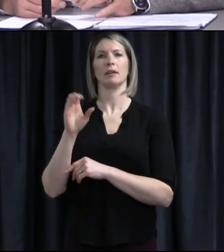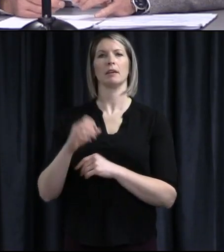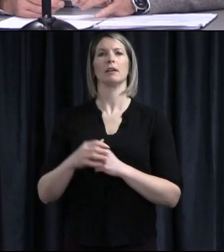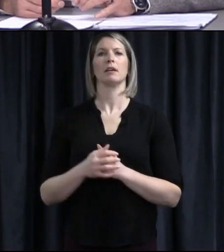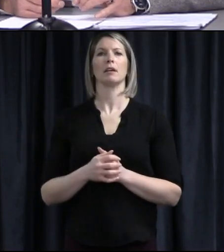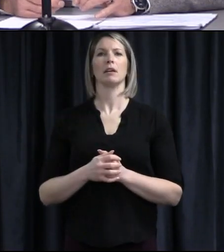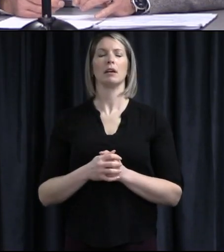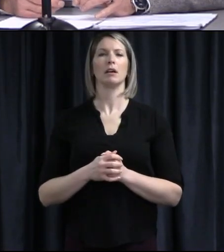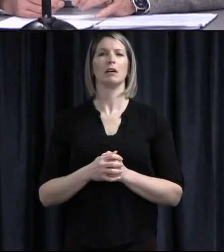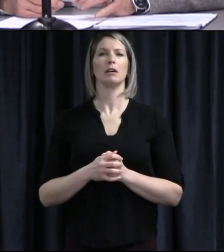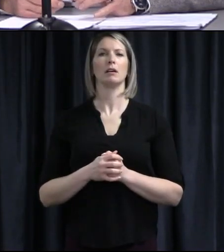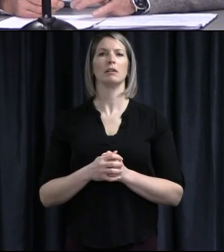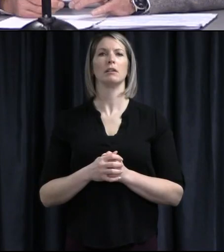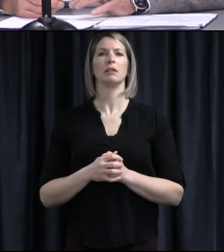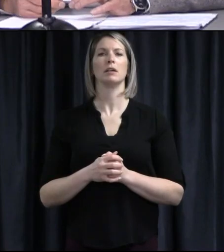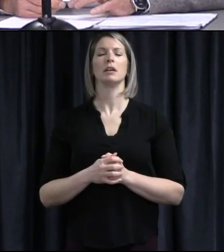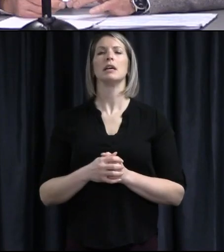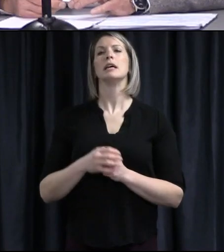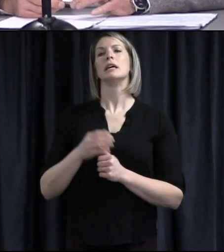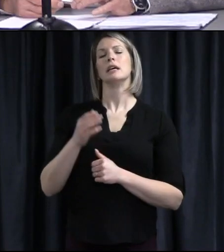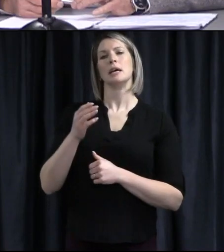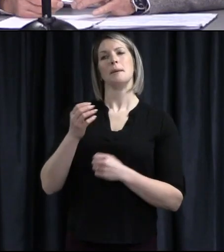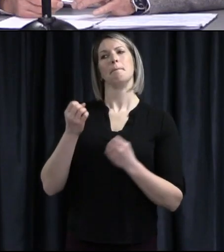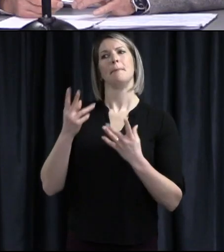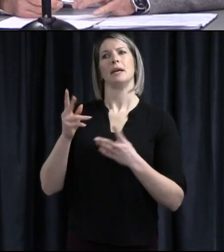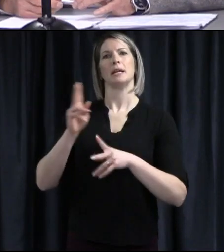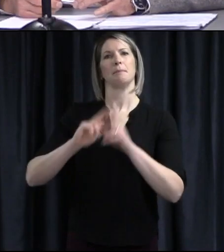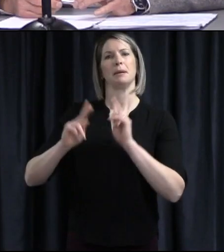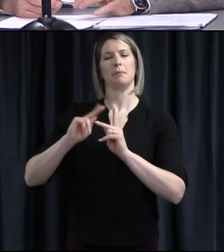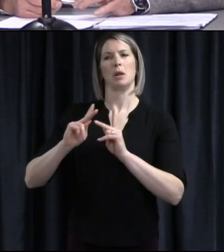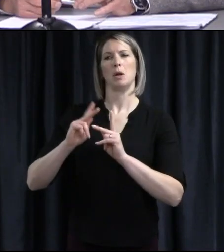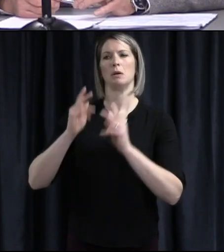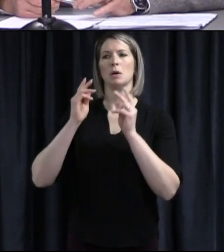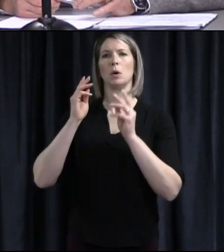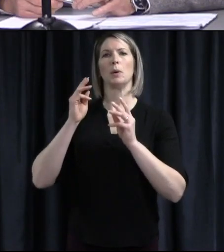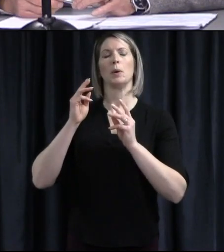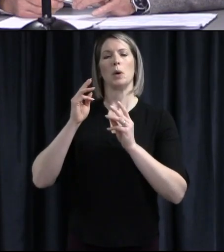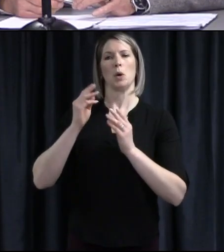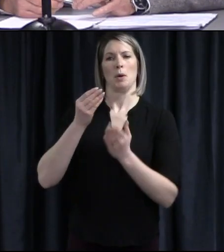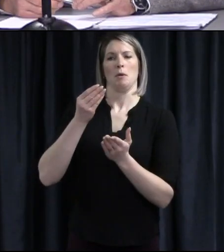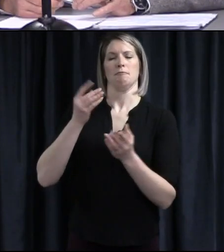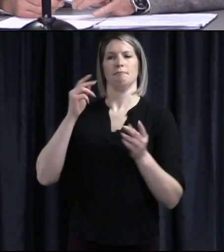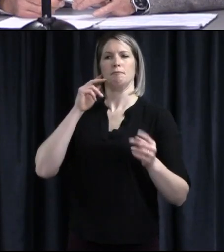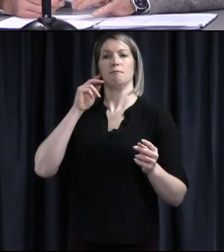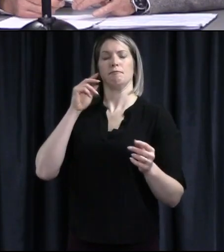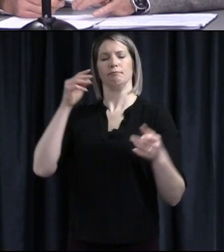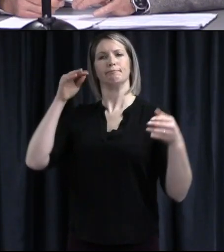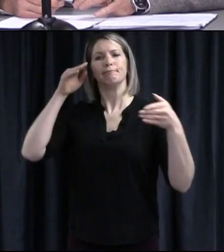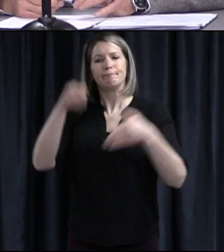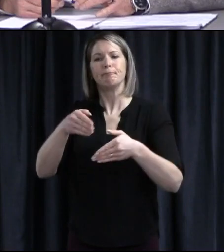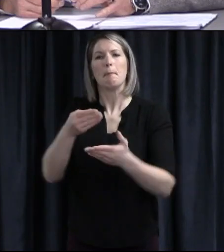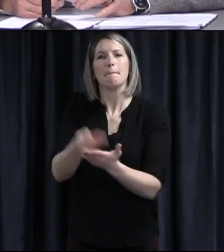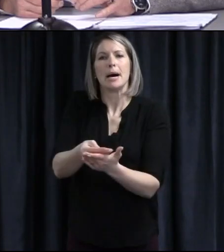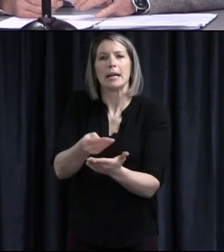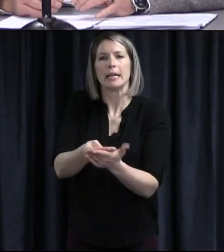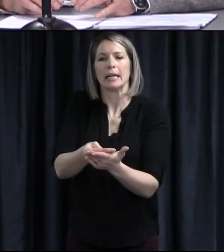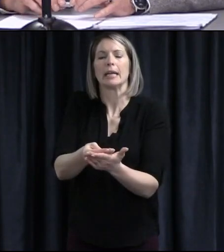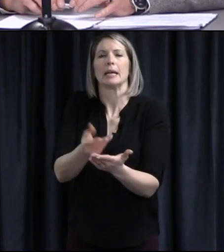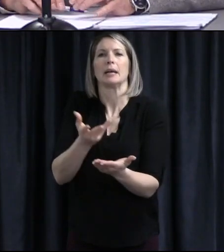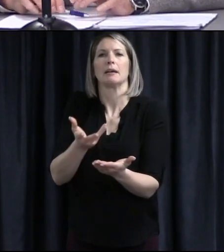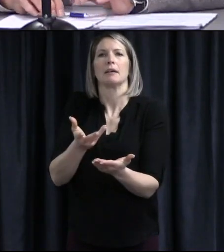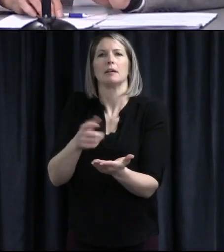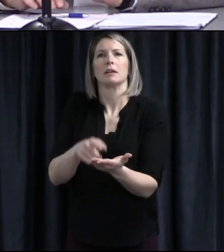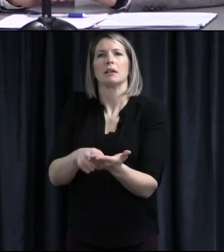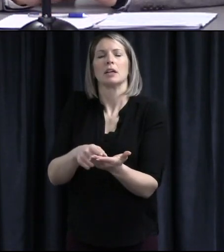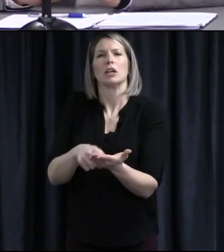One of the questions people are wondering about is money. We've seen some businesses say we'd rather you not use it. Is there any actual